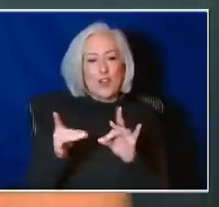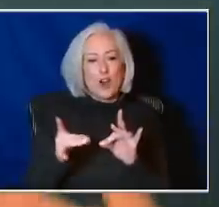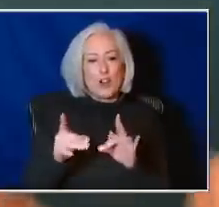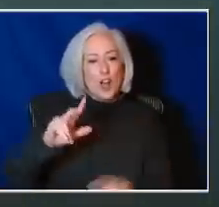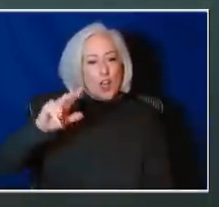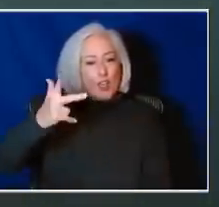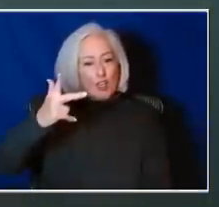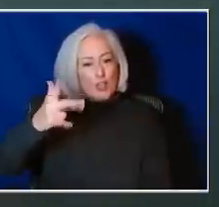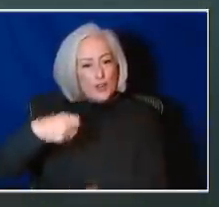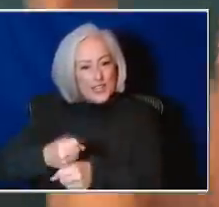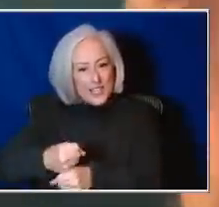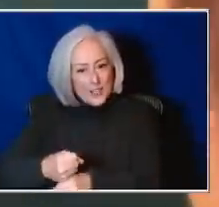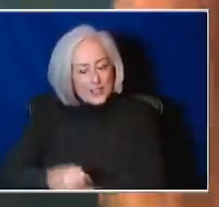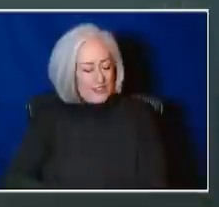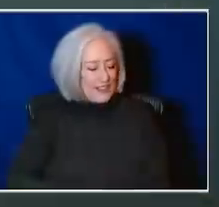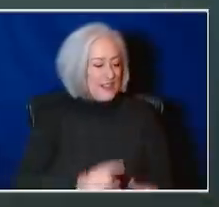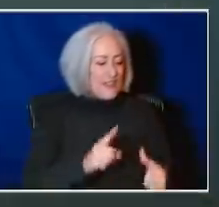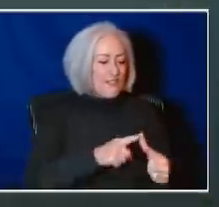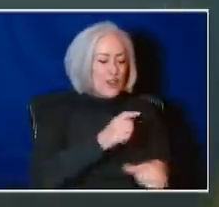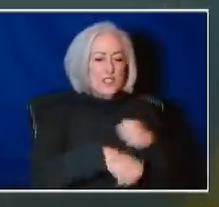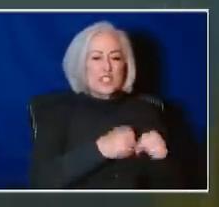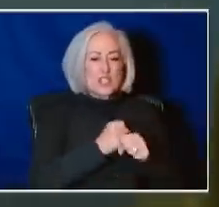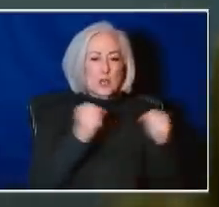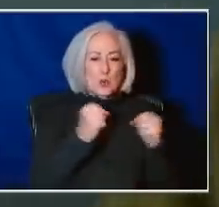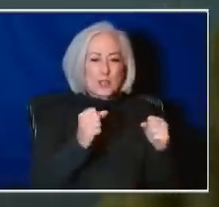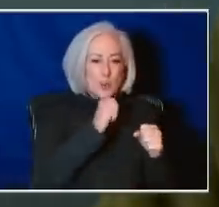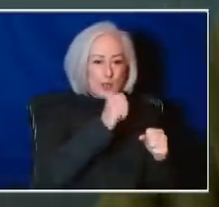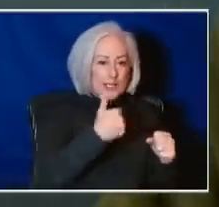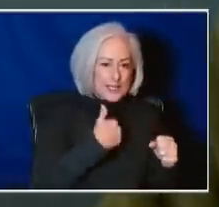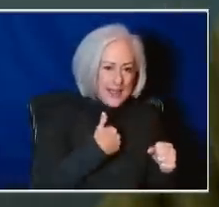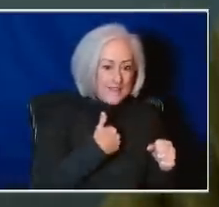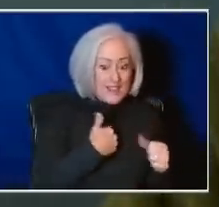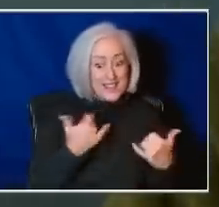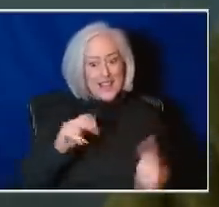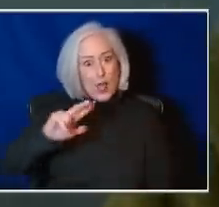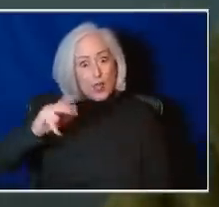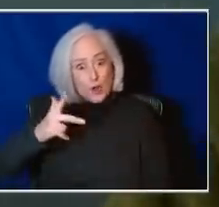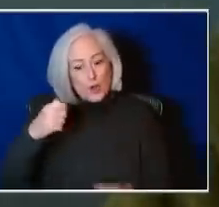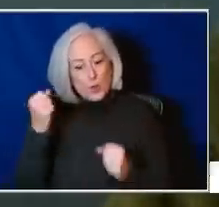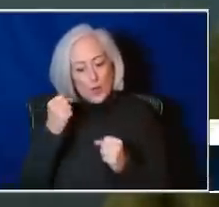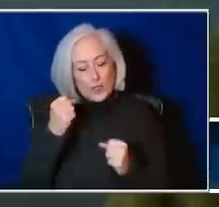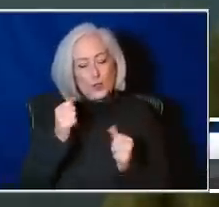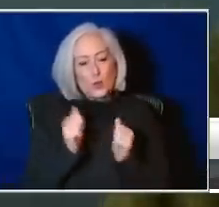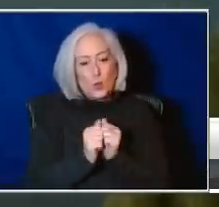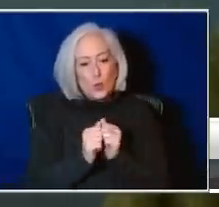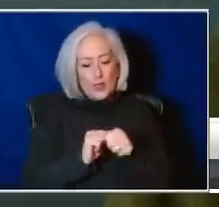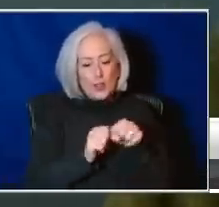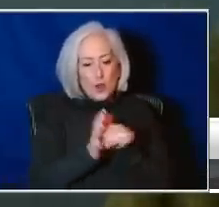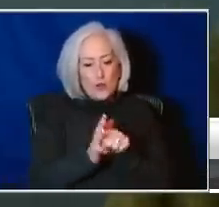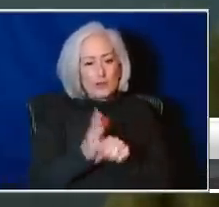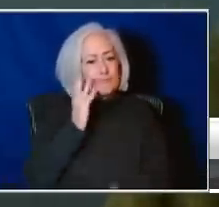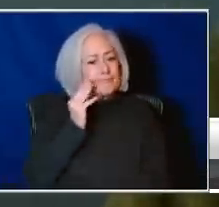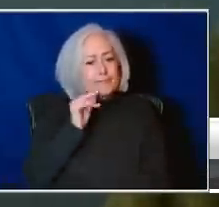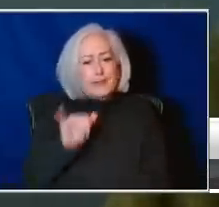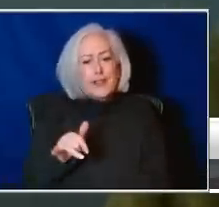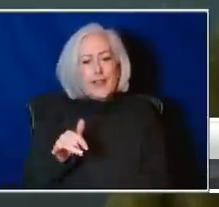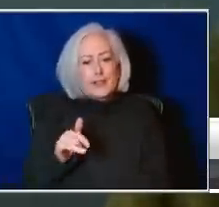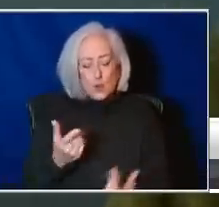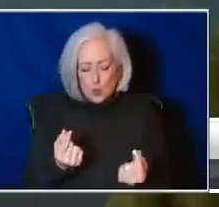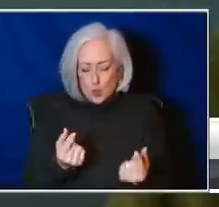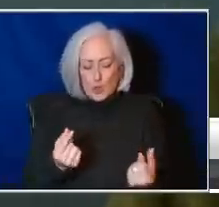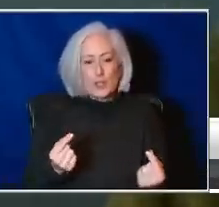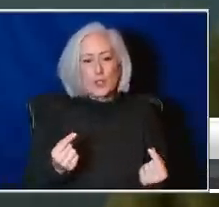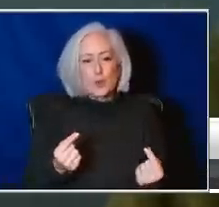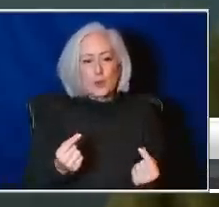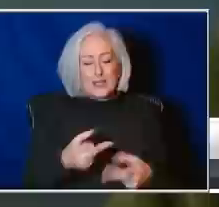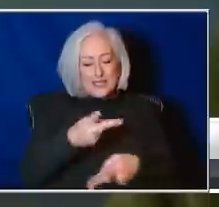first year we didn't really have COVID in the winter, but now it's the third winter with COVID. And you know what? We've been here before and how do we get through it? We got through it by taking care